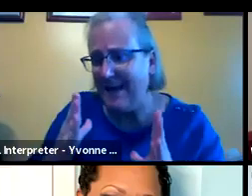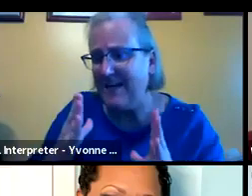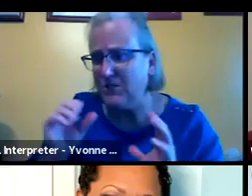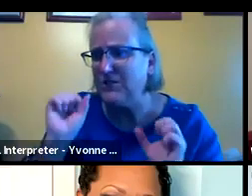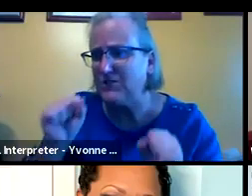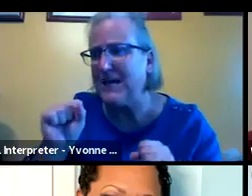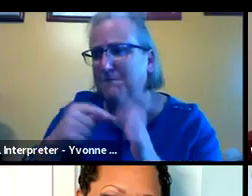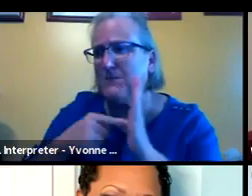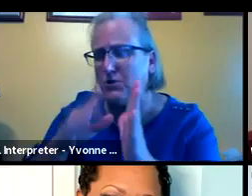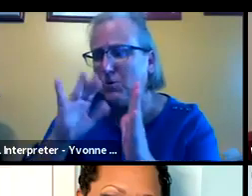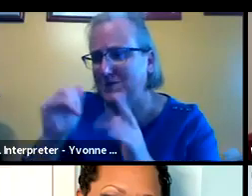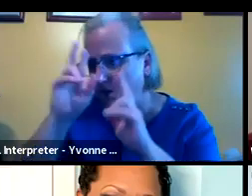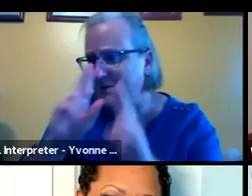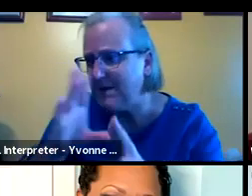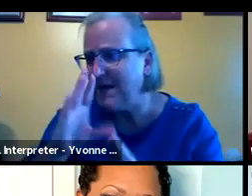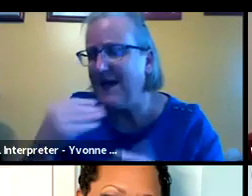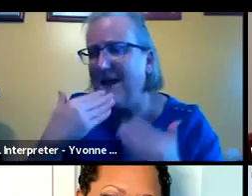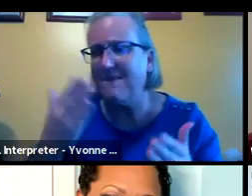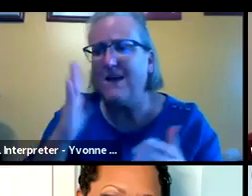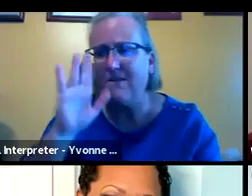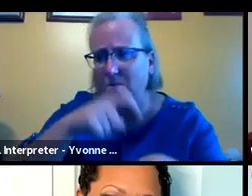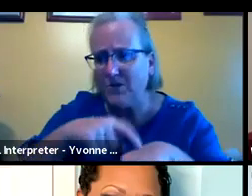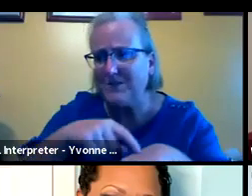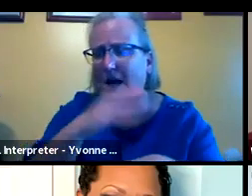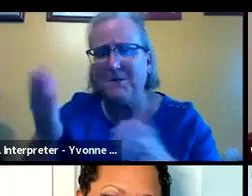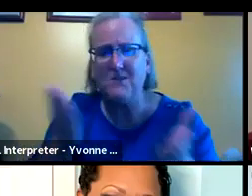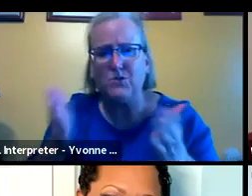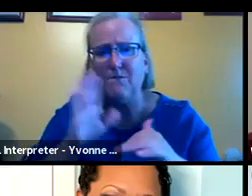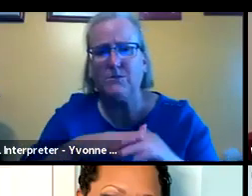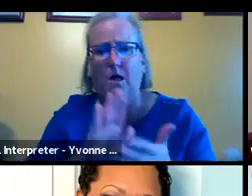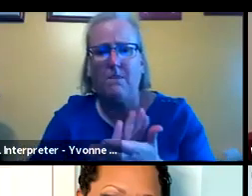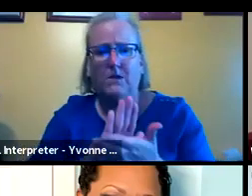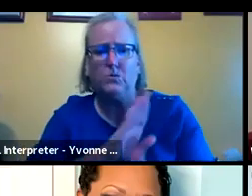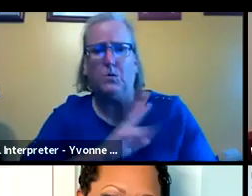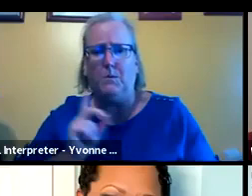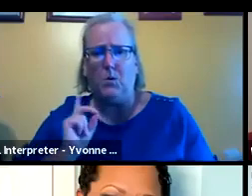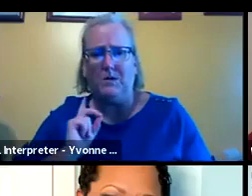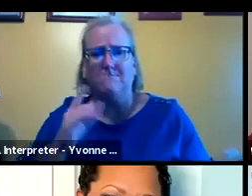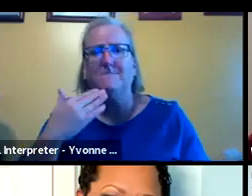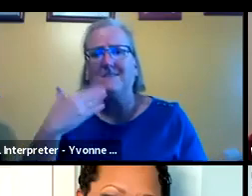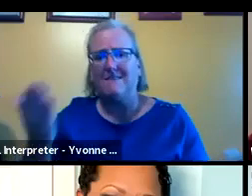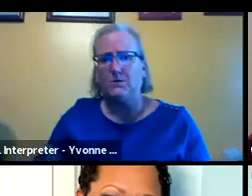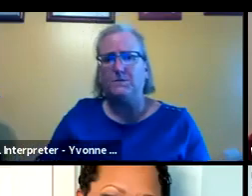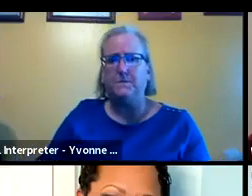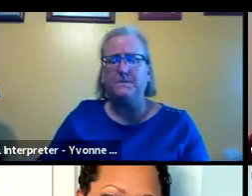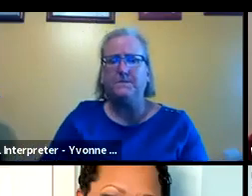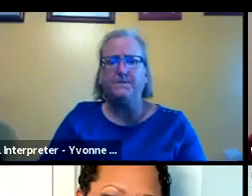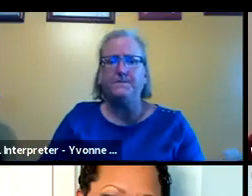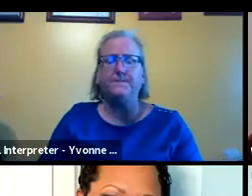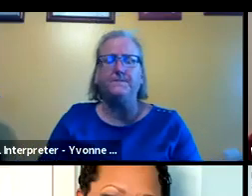respect. Thank you for your time and your service on the school board. Thank you very much.